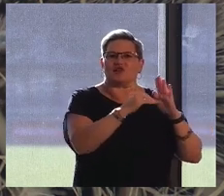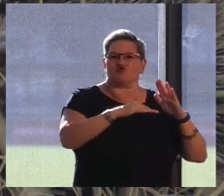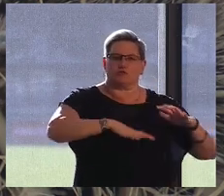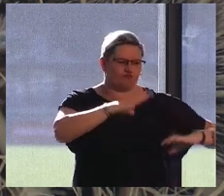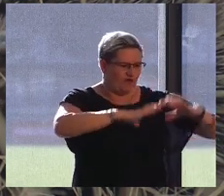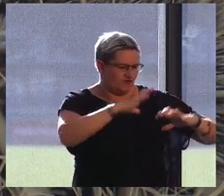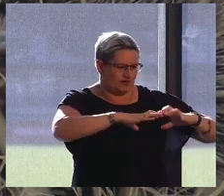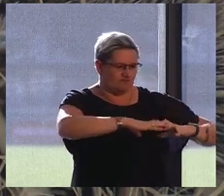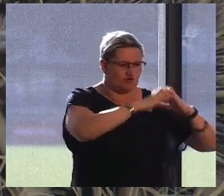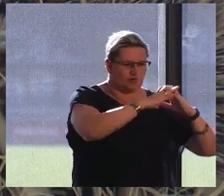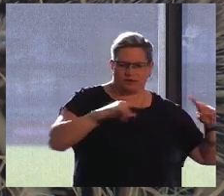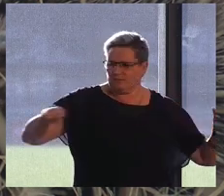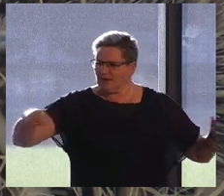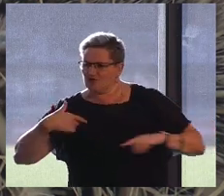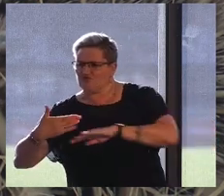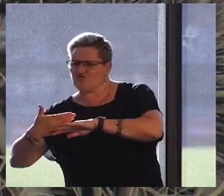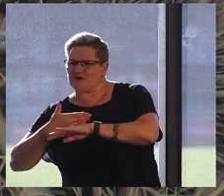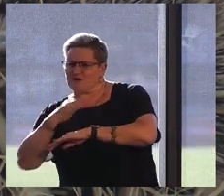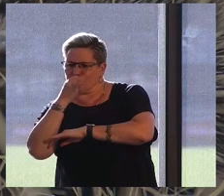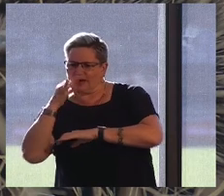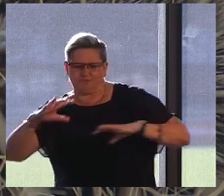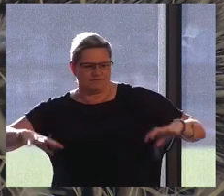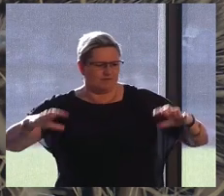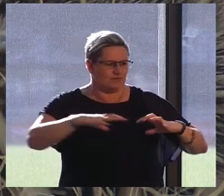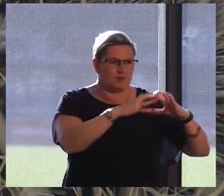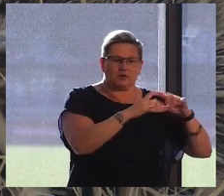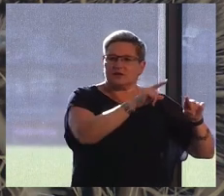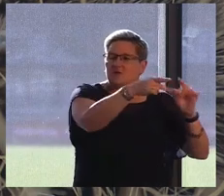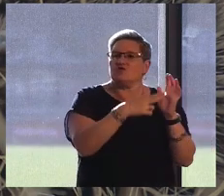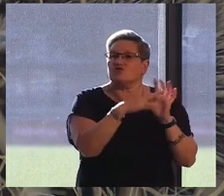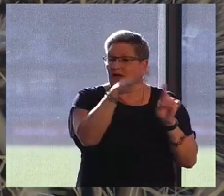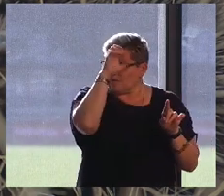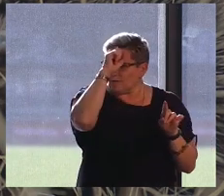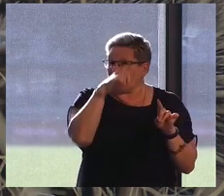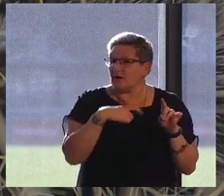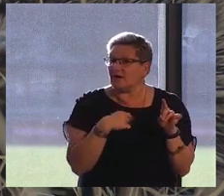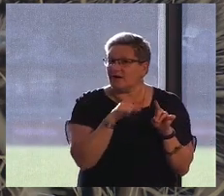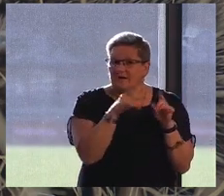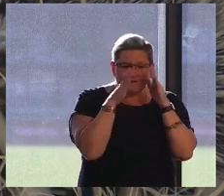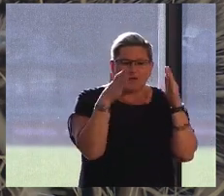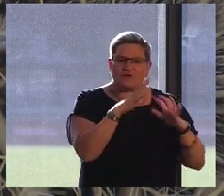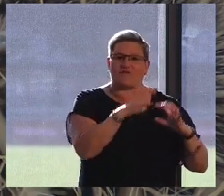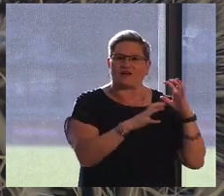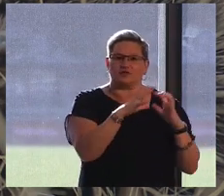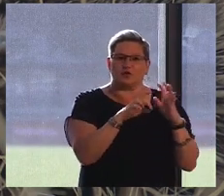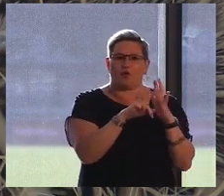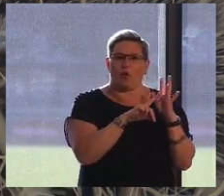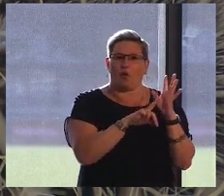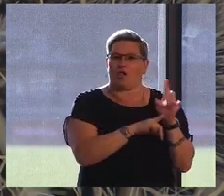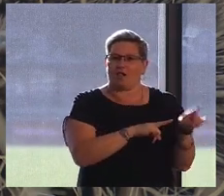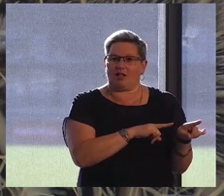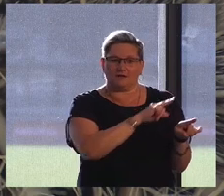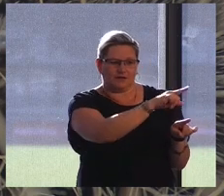So remember, I went to school in Newcastle, world's biggest coal export port. It was an industrial town. They put up posters around the school to advertise